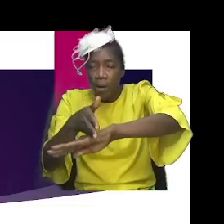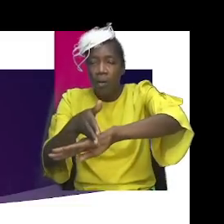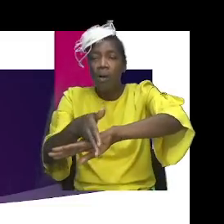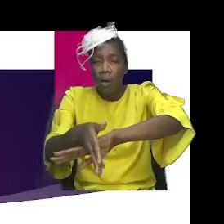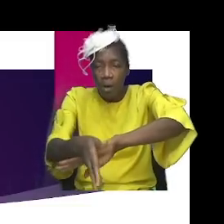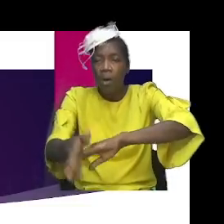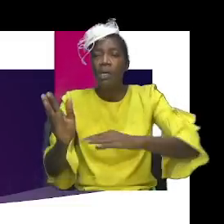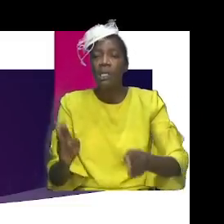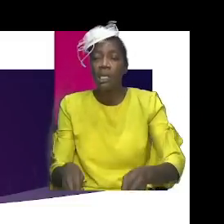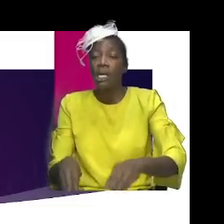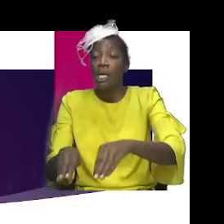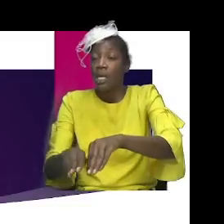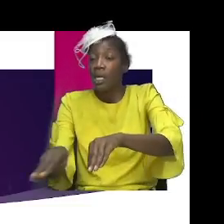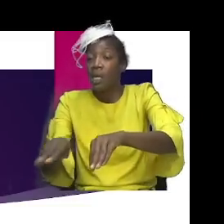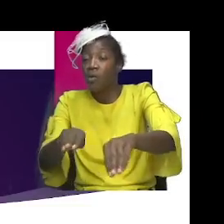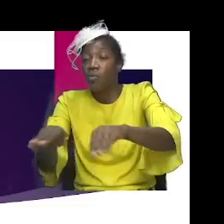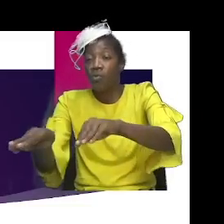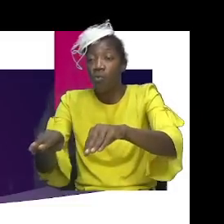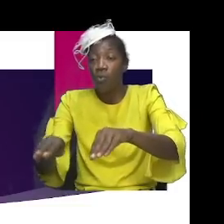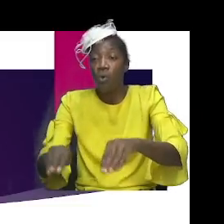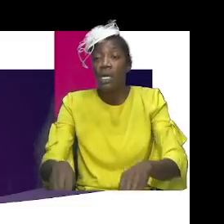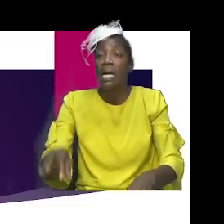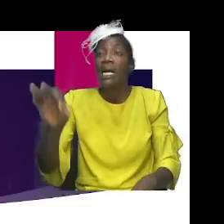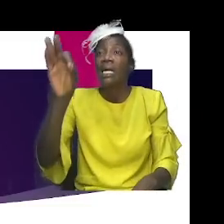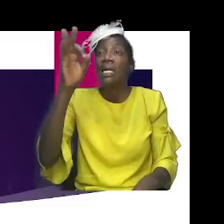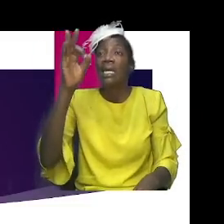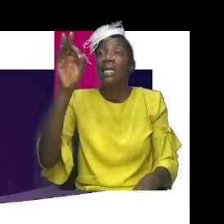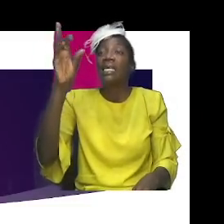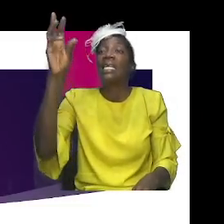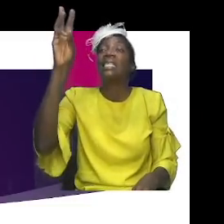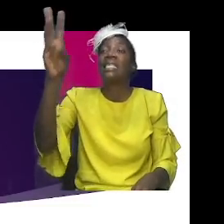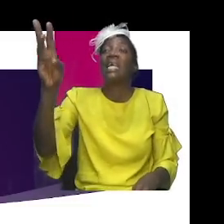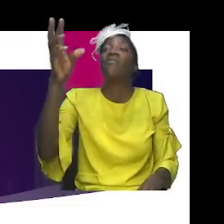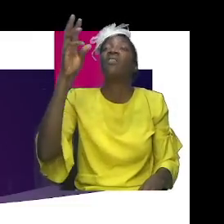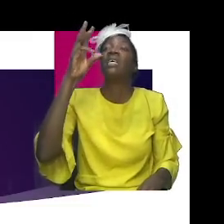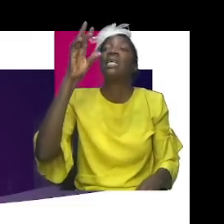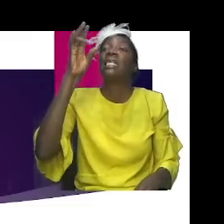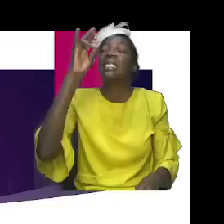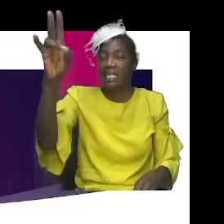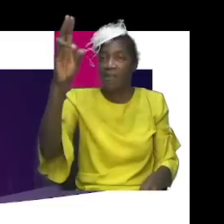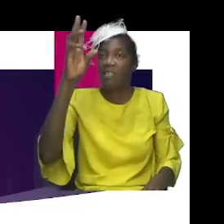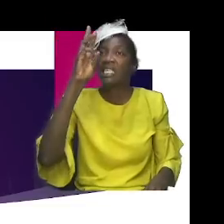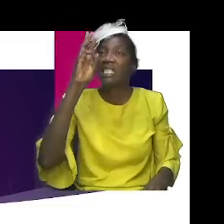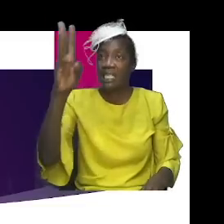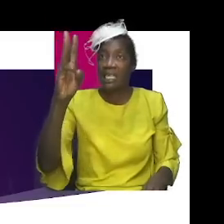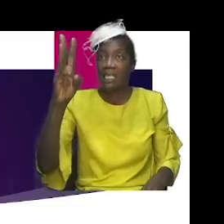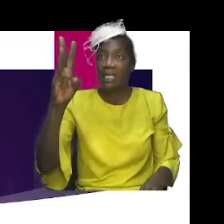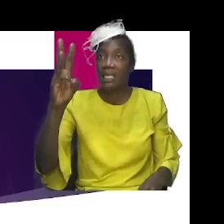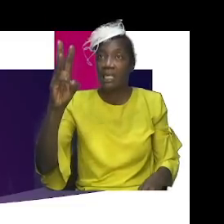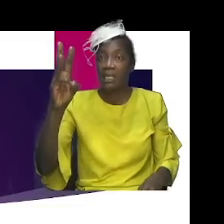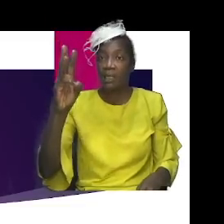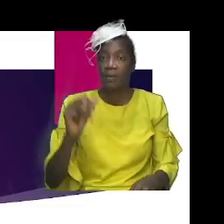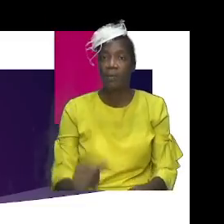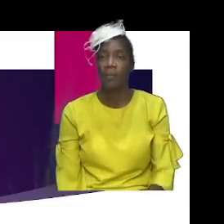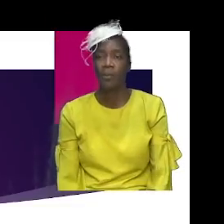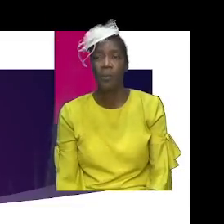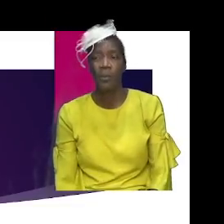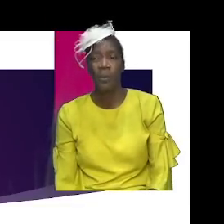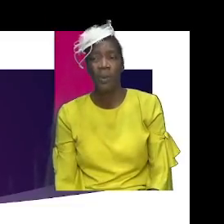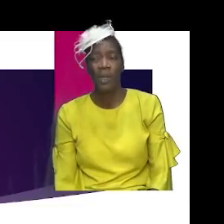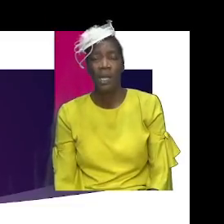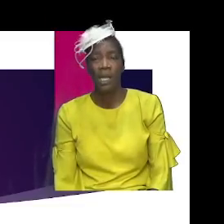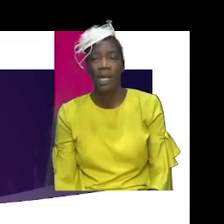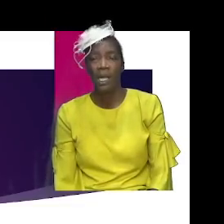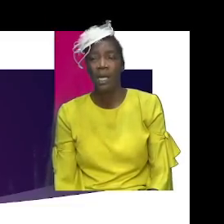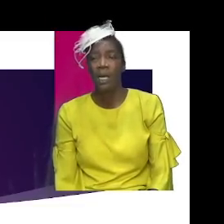was 1976, probably over 40 years ago. And brethren,